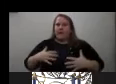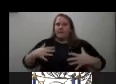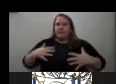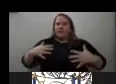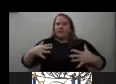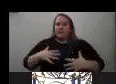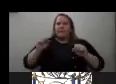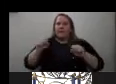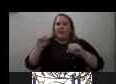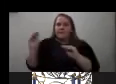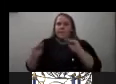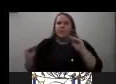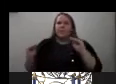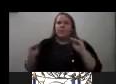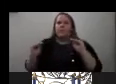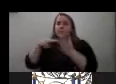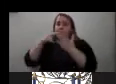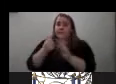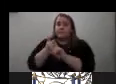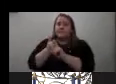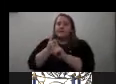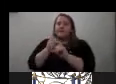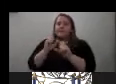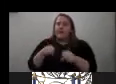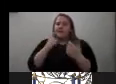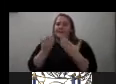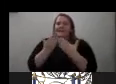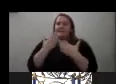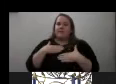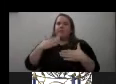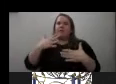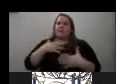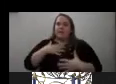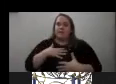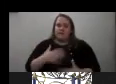move, and also allows the dancer to breathe more freely as well.